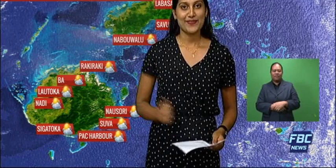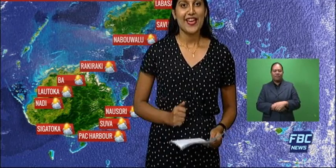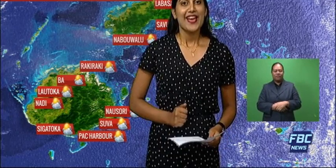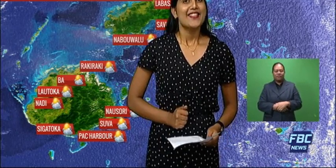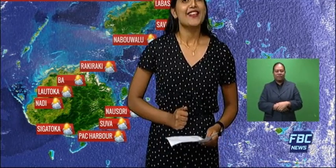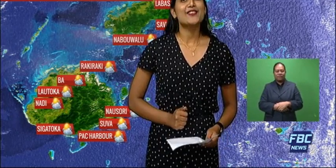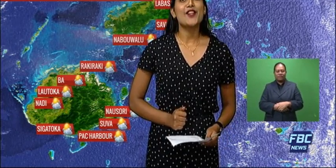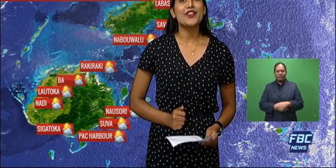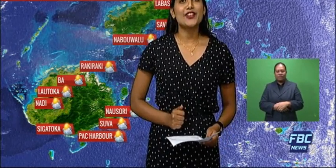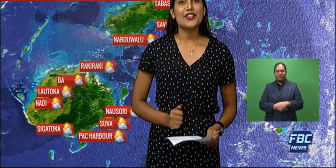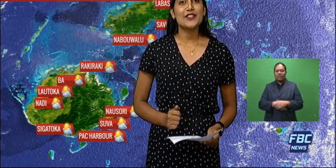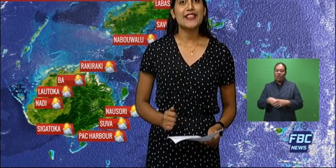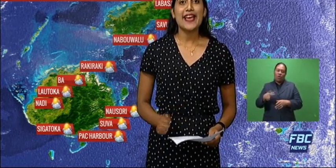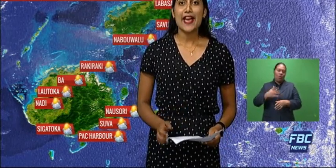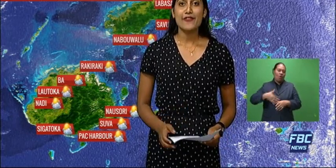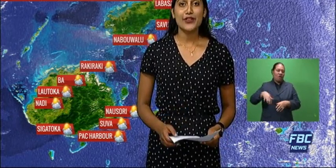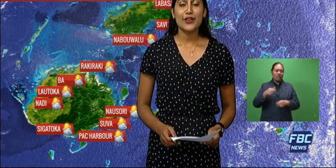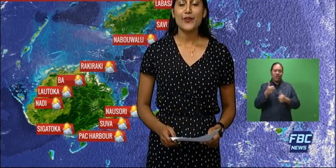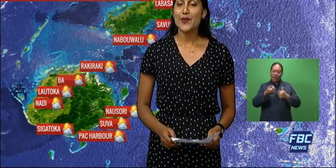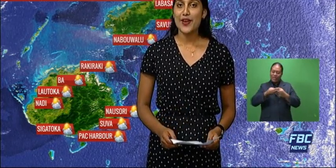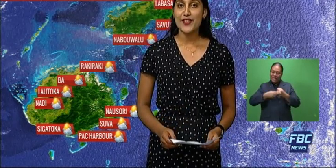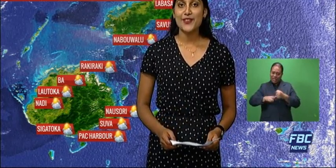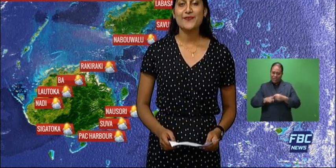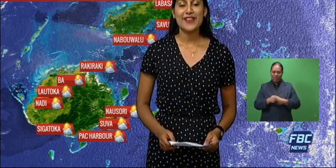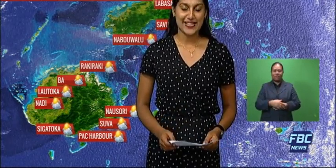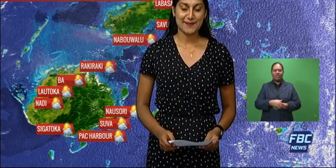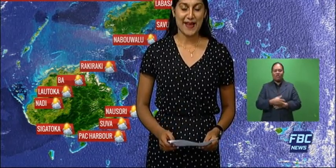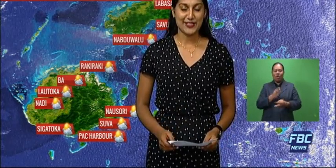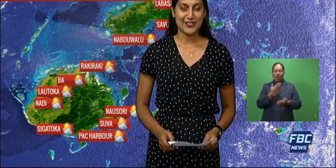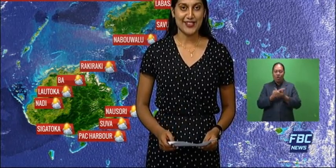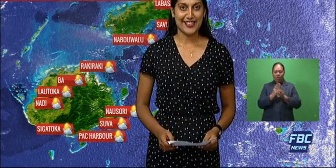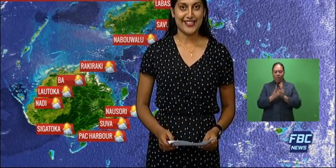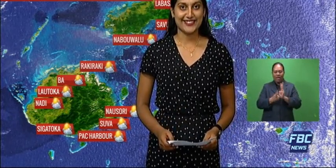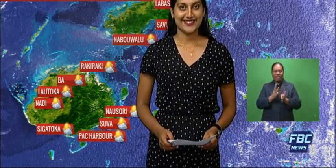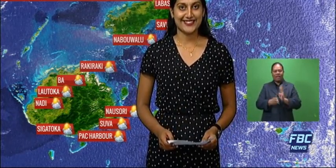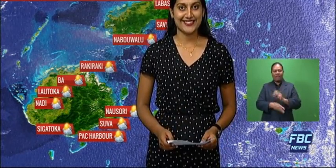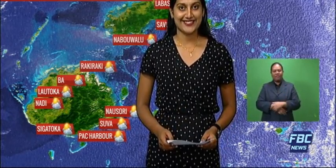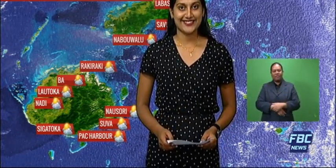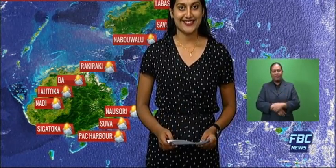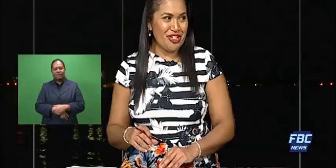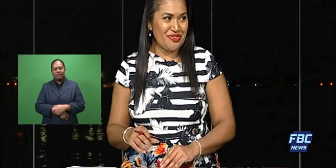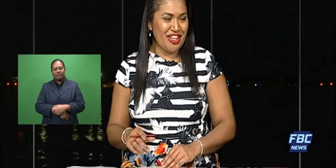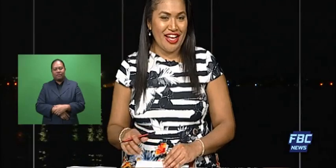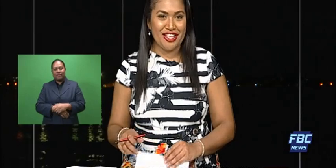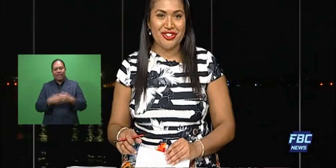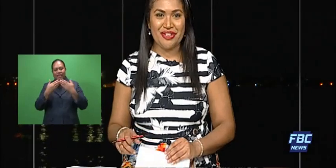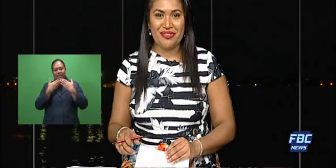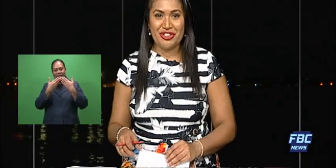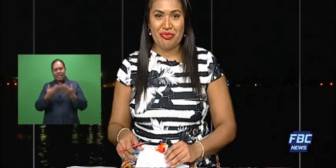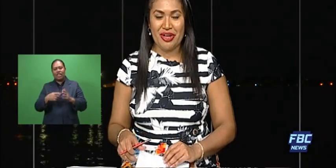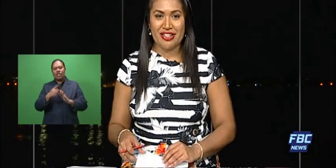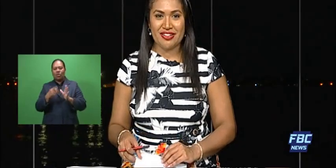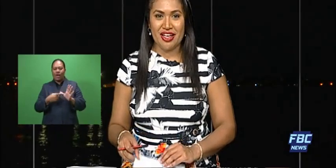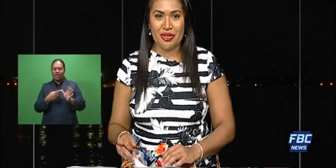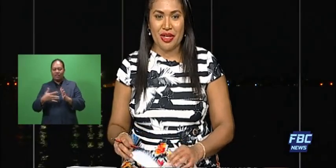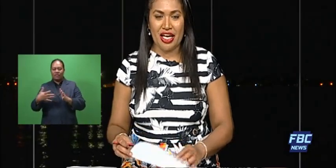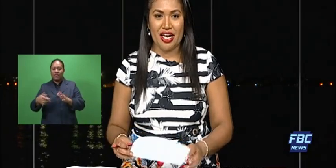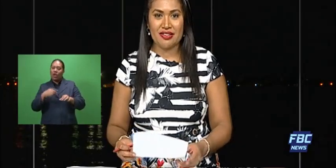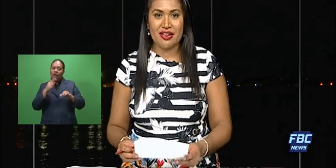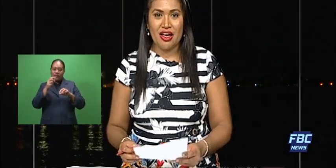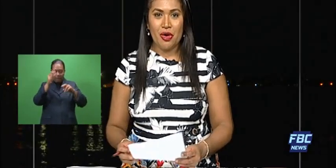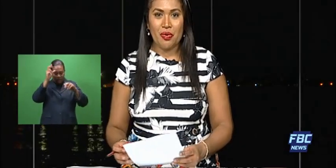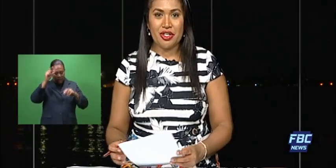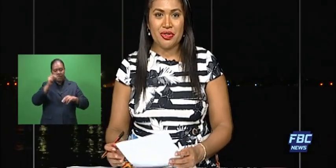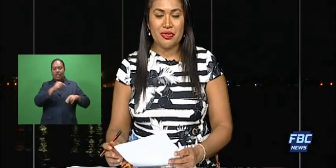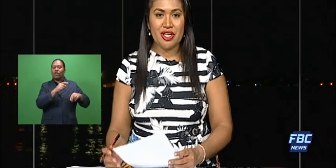day. That's all the good news I have for you on weather. It's back to Jackie. Thanks so much for that, Angie. In Fijian Pulse tonight, we